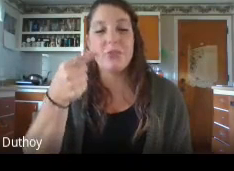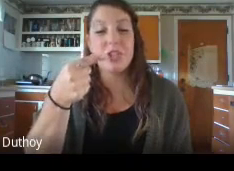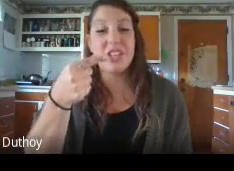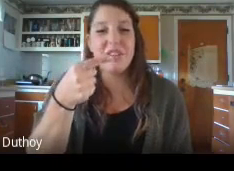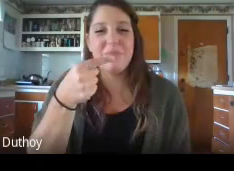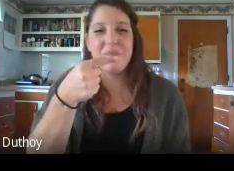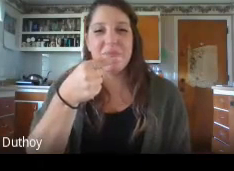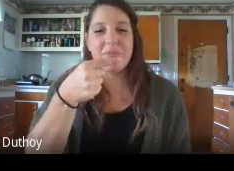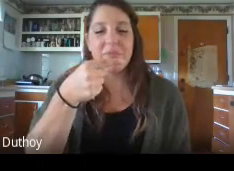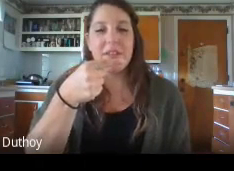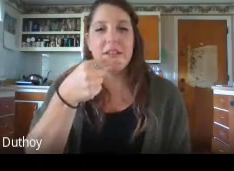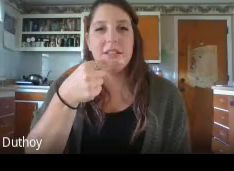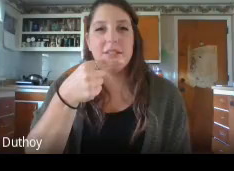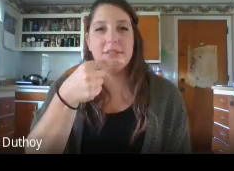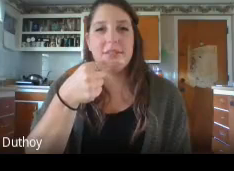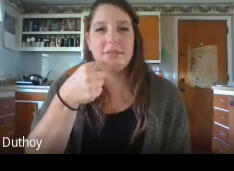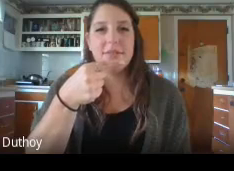bit. So G,